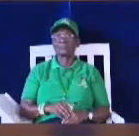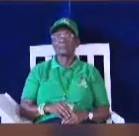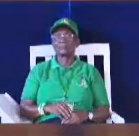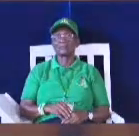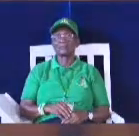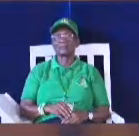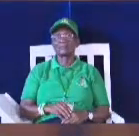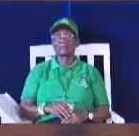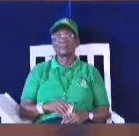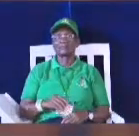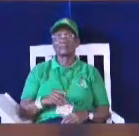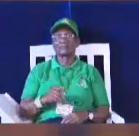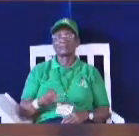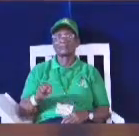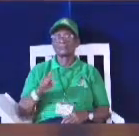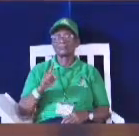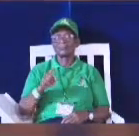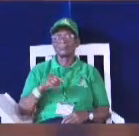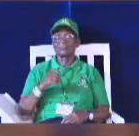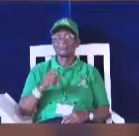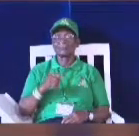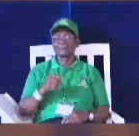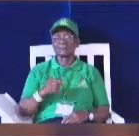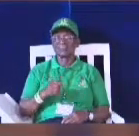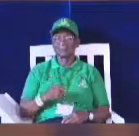The one who's touched,